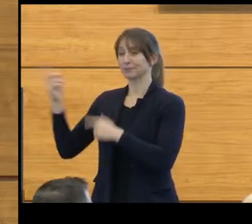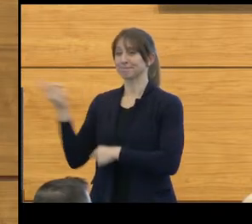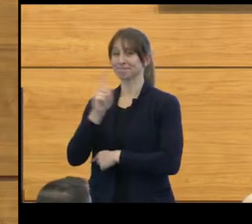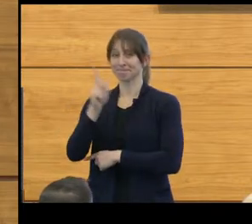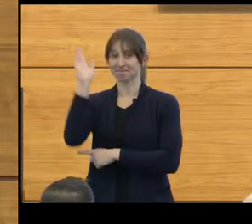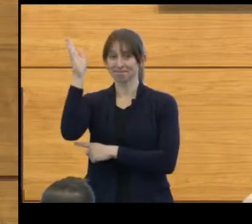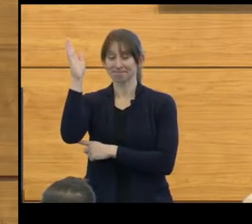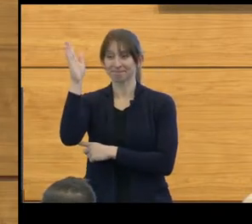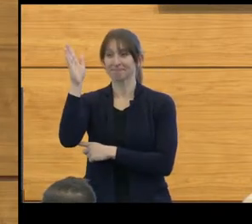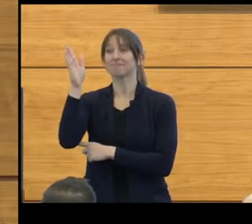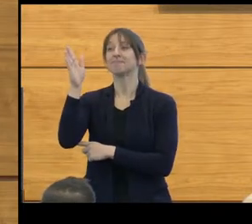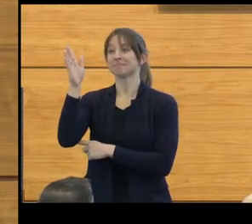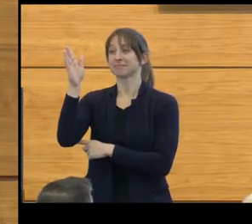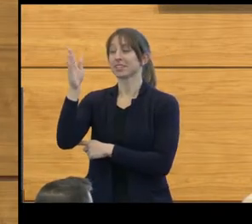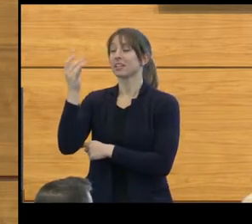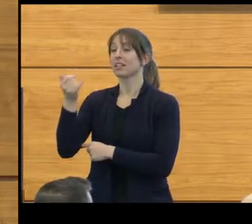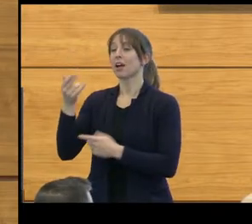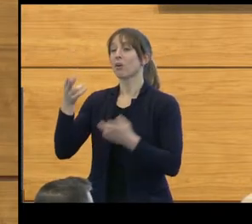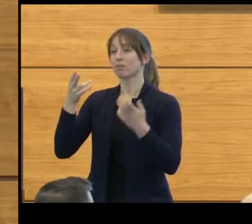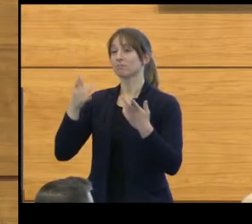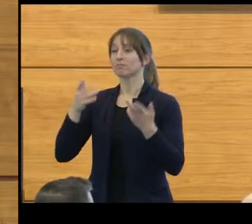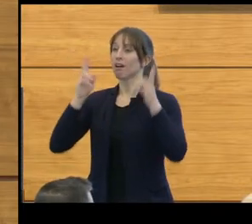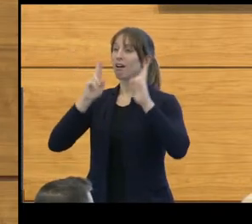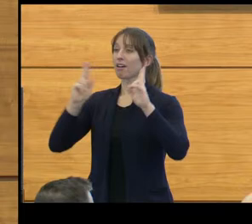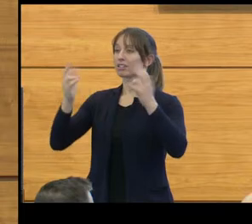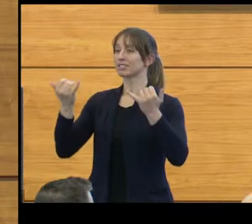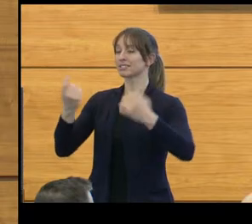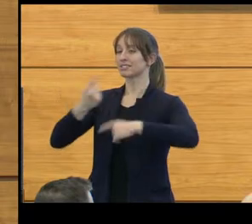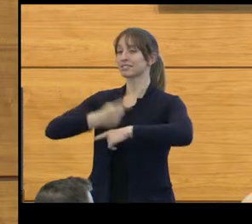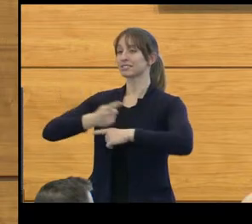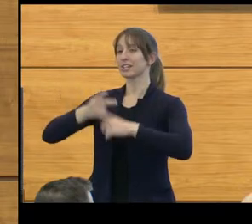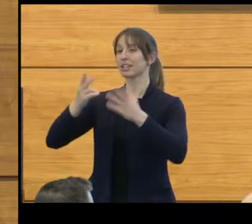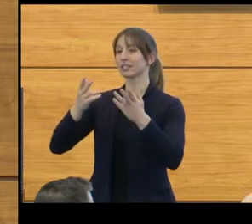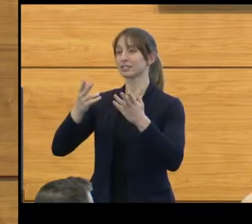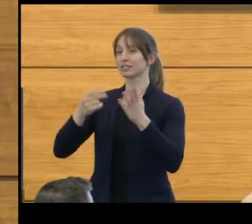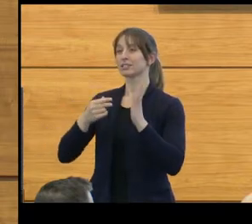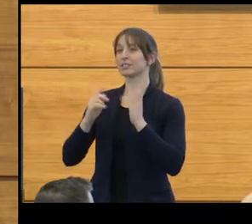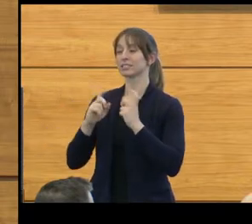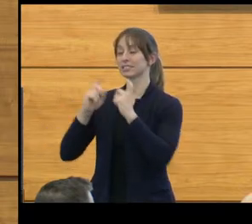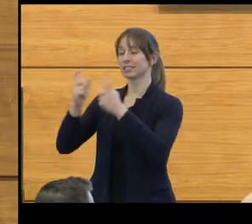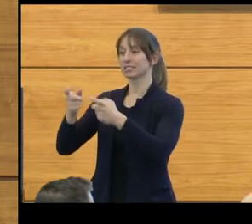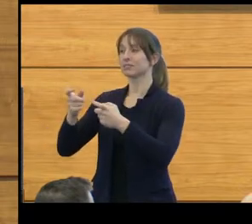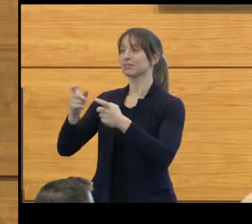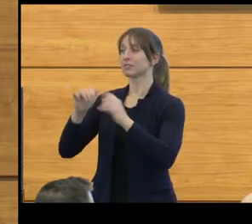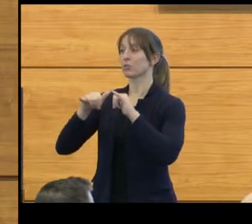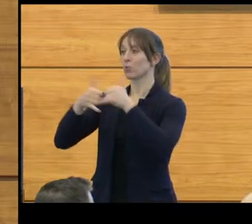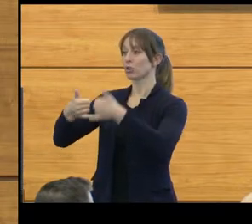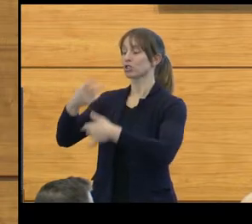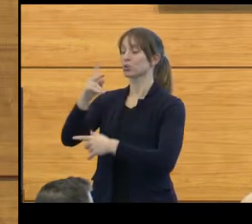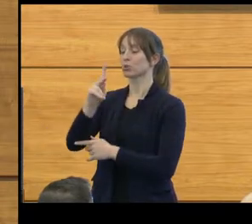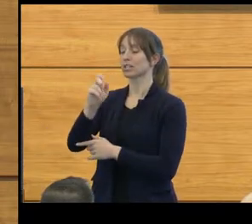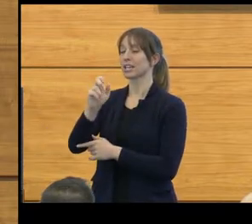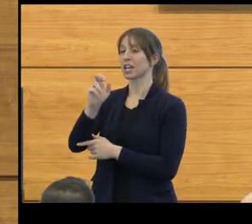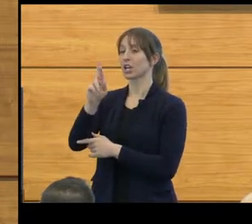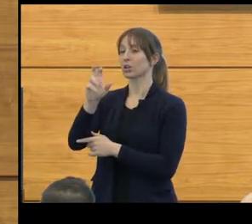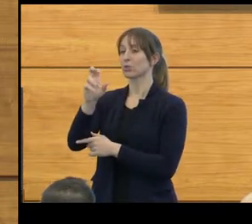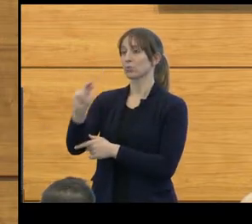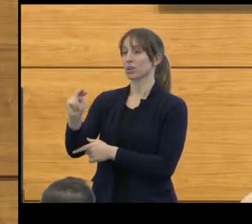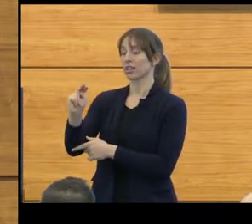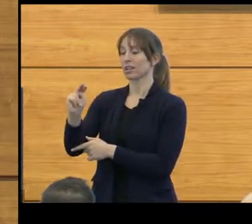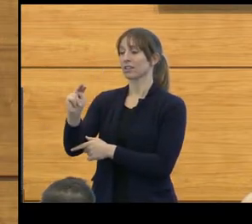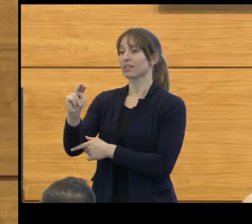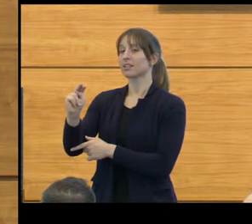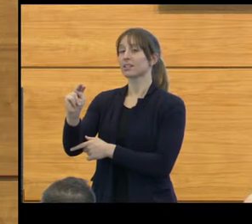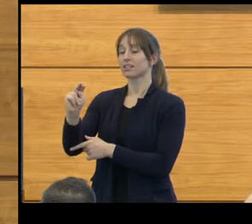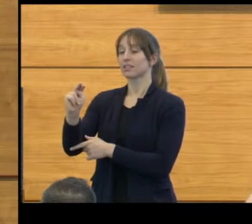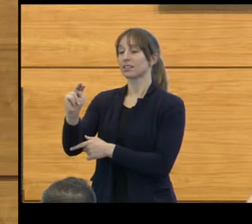community. It's an honor today to present this award to Professor Karen Muresco. I invite her to come